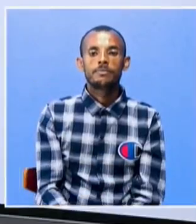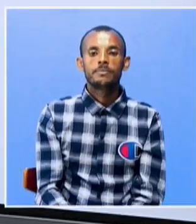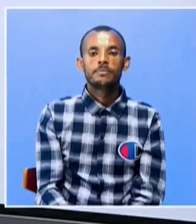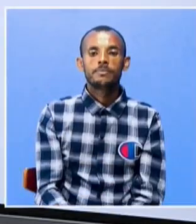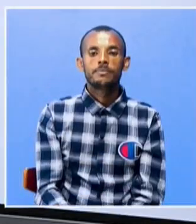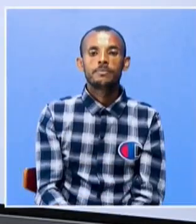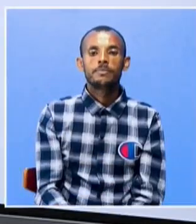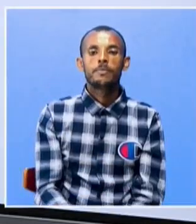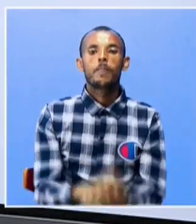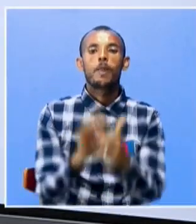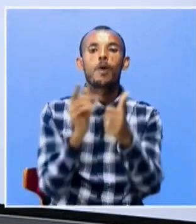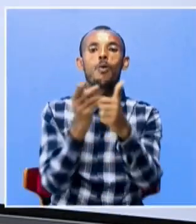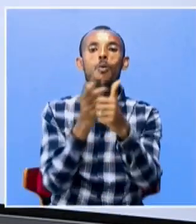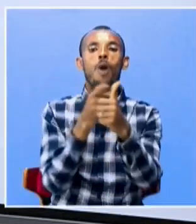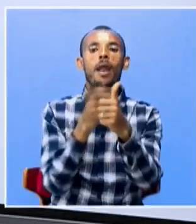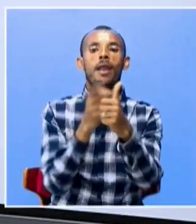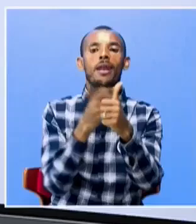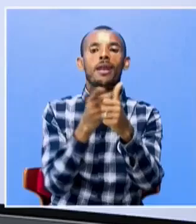1.